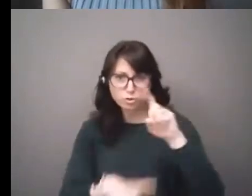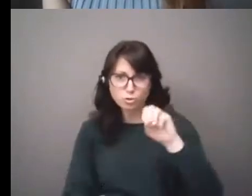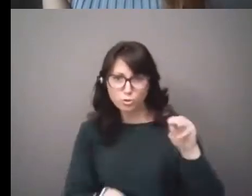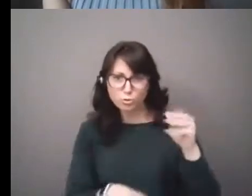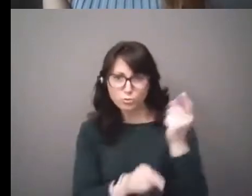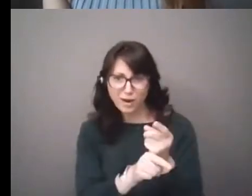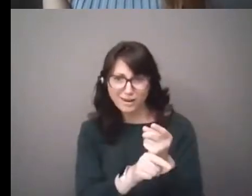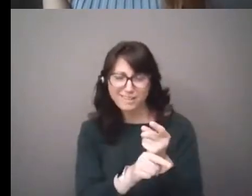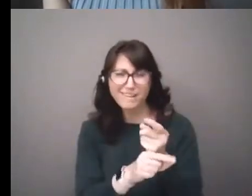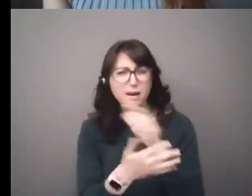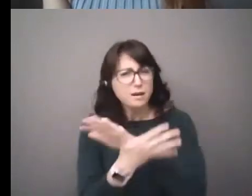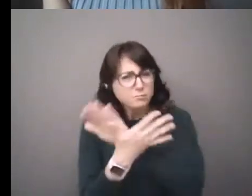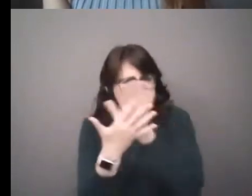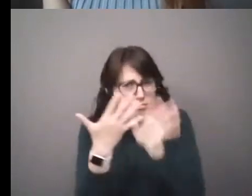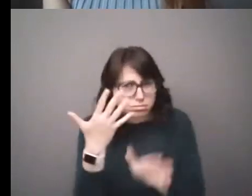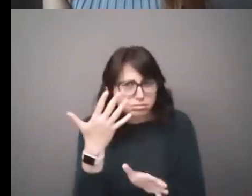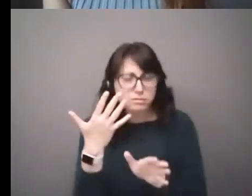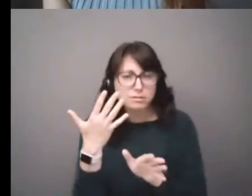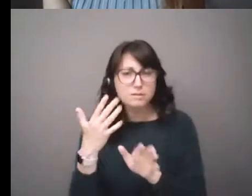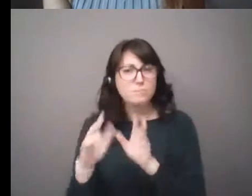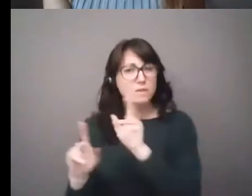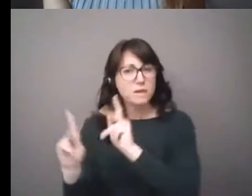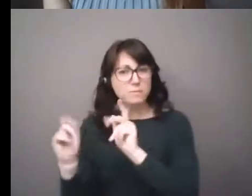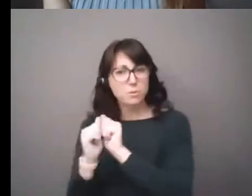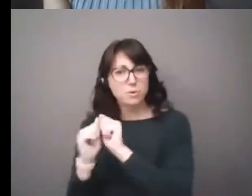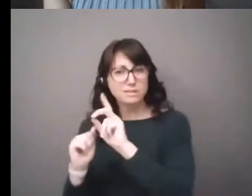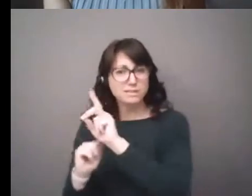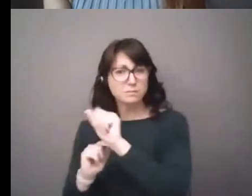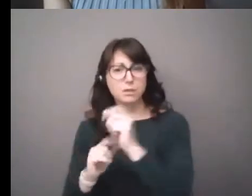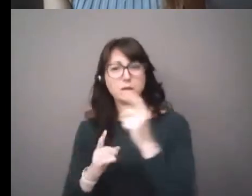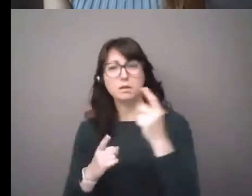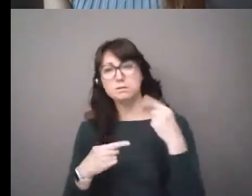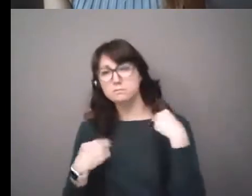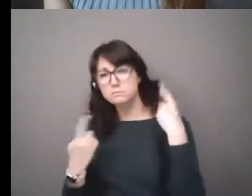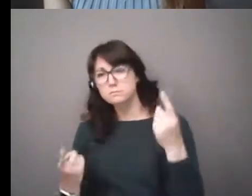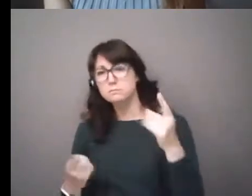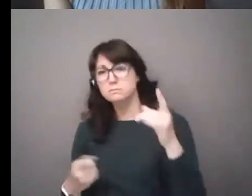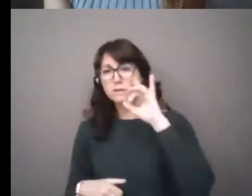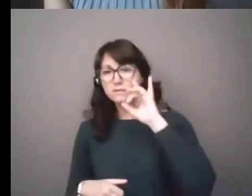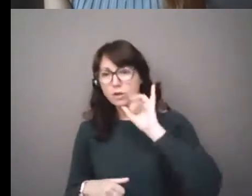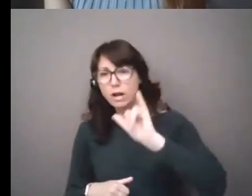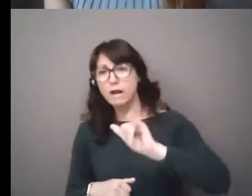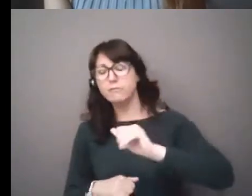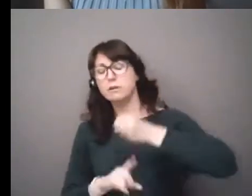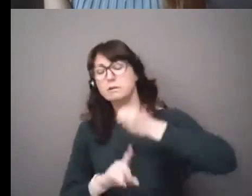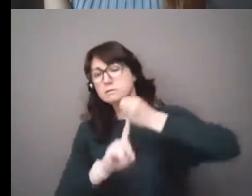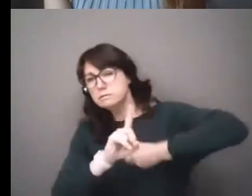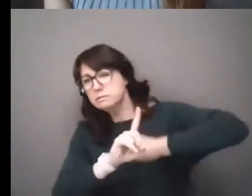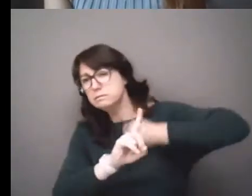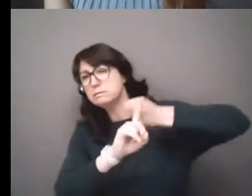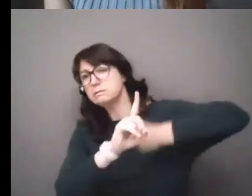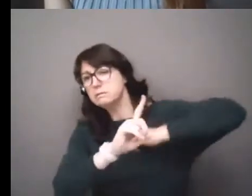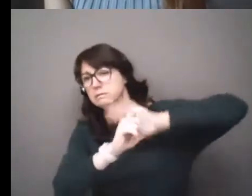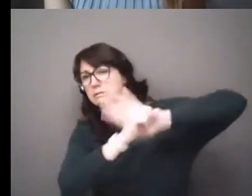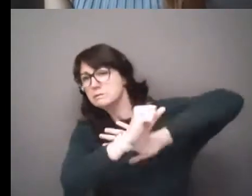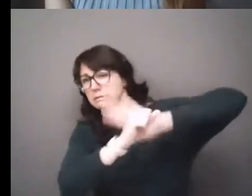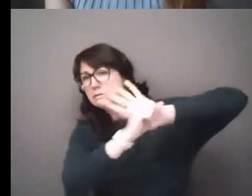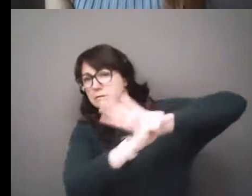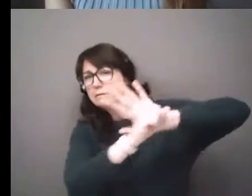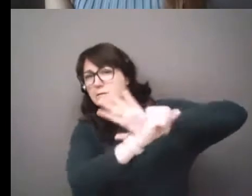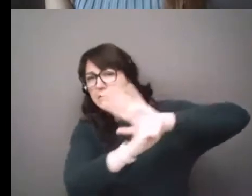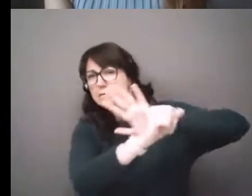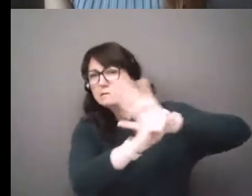all things that people with disabilities have been asking for ad infinitum for a long, long